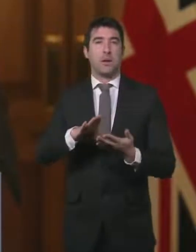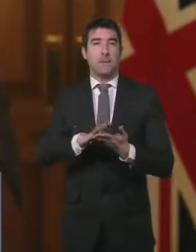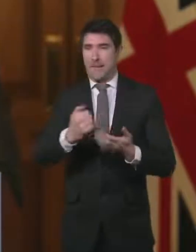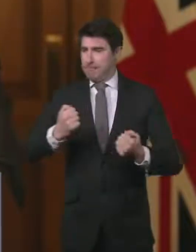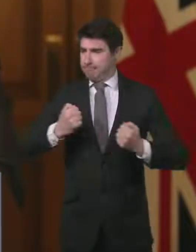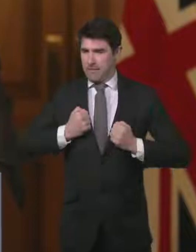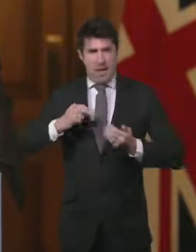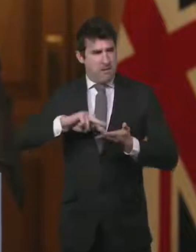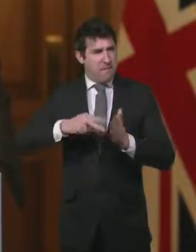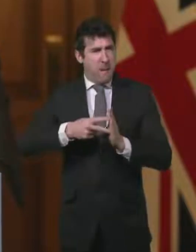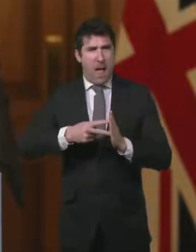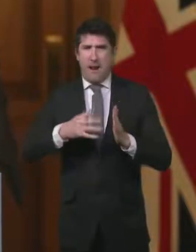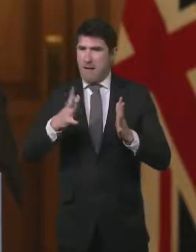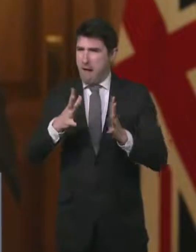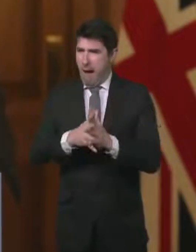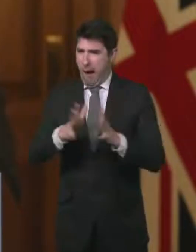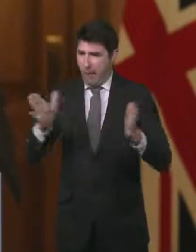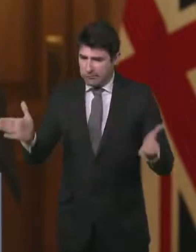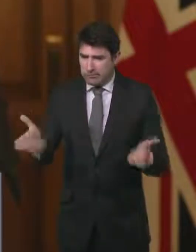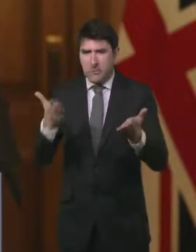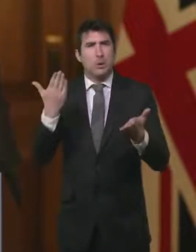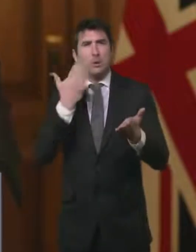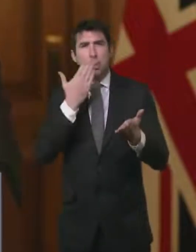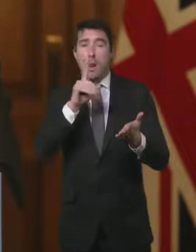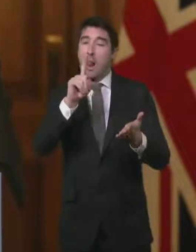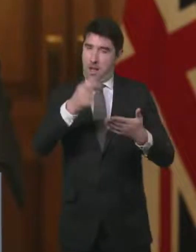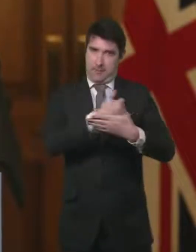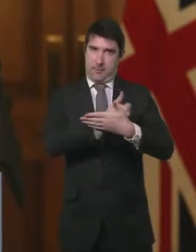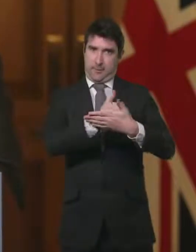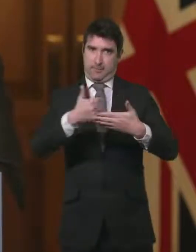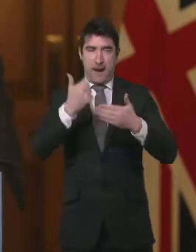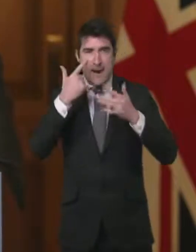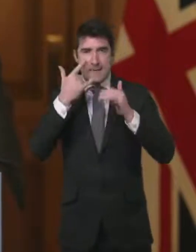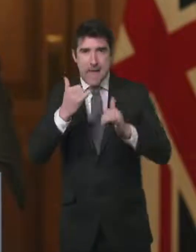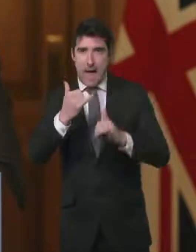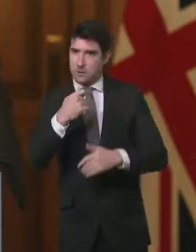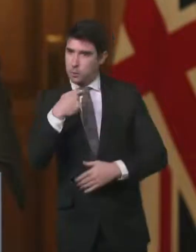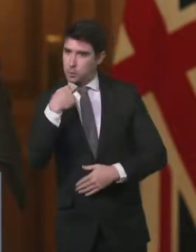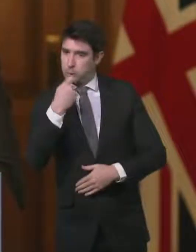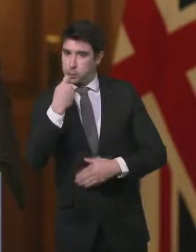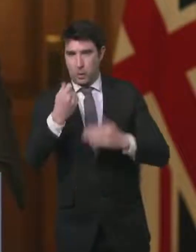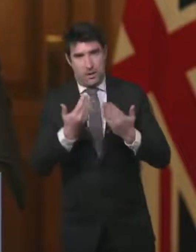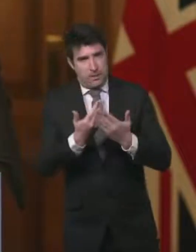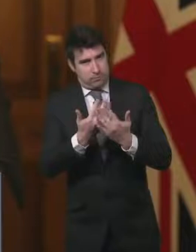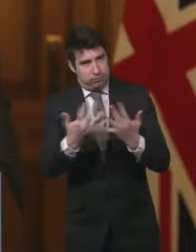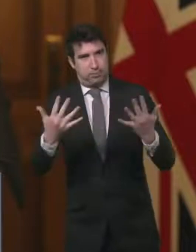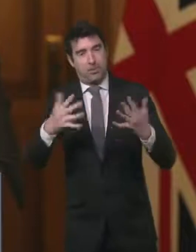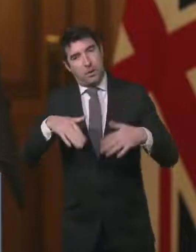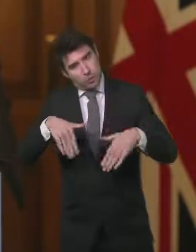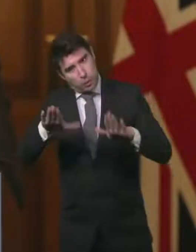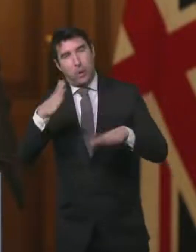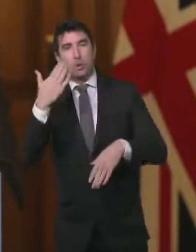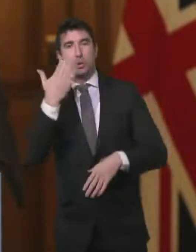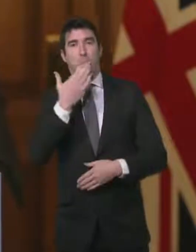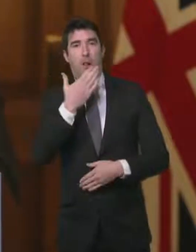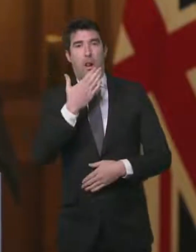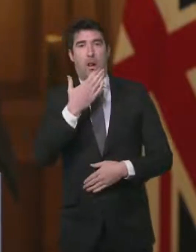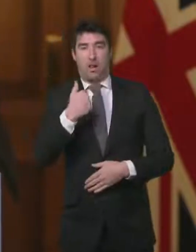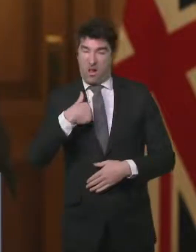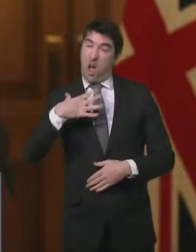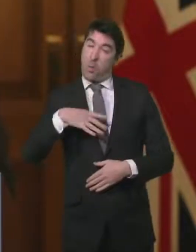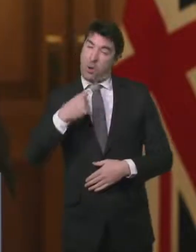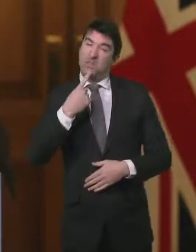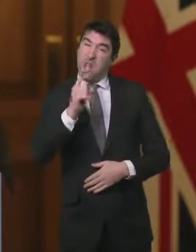and regularly thereafter. I, again, want to thank teachers, pupils, parents who've worked so hard